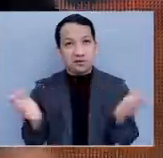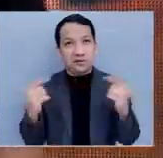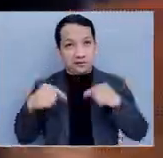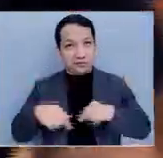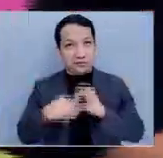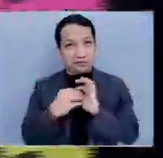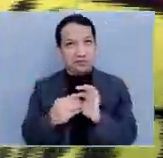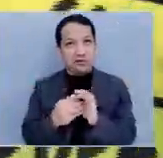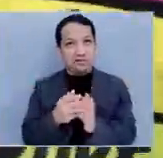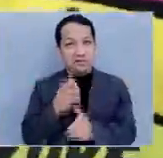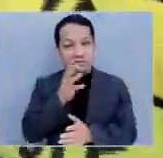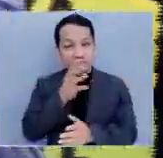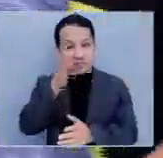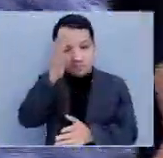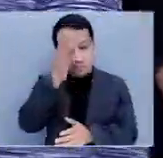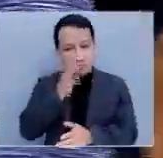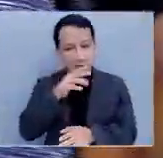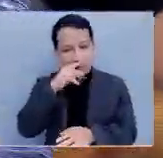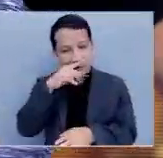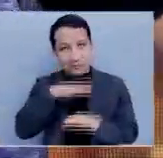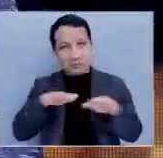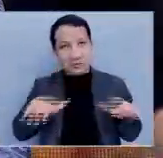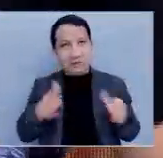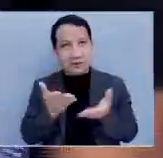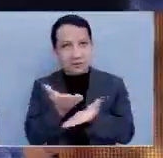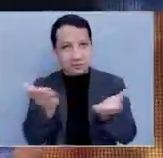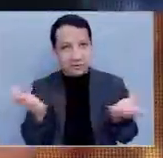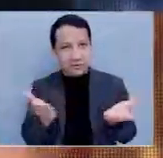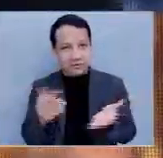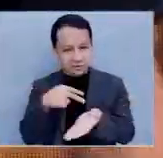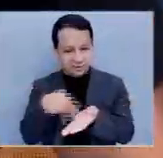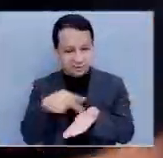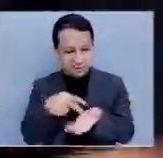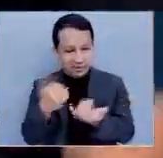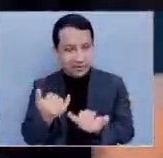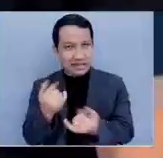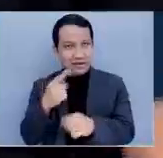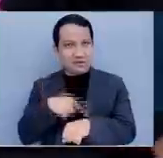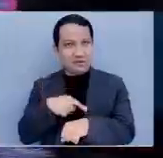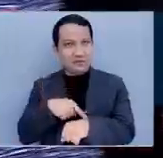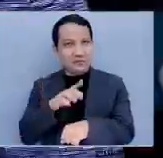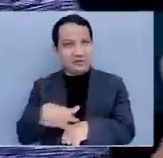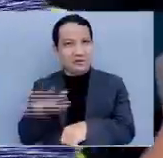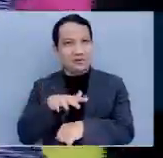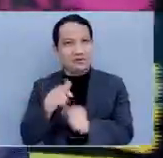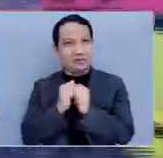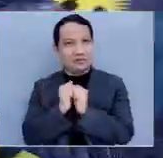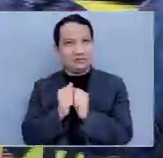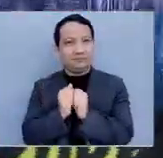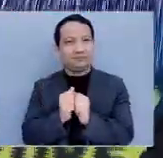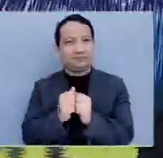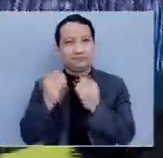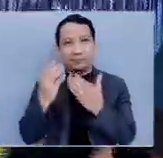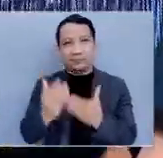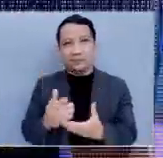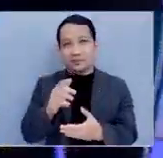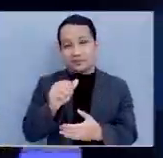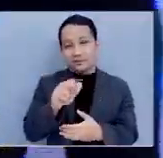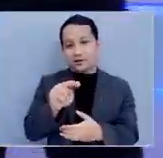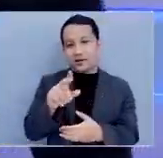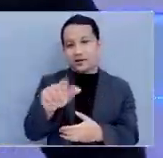This time, mga mommy, mga daddy, mga kids na nandiyan sa mga bahay ngayon, Sayawan time! With our very own teacher,